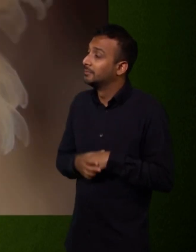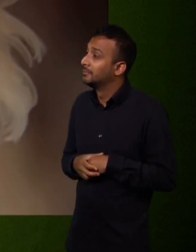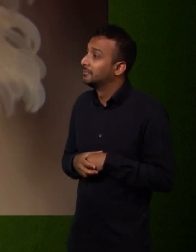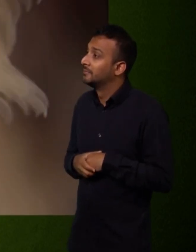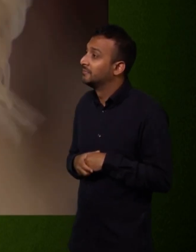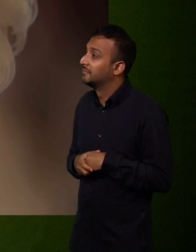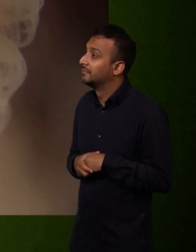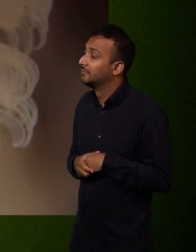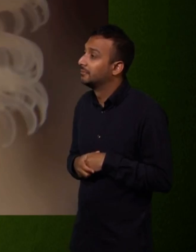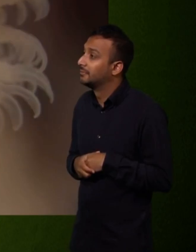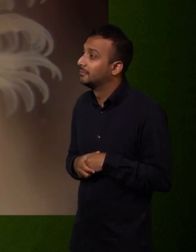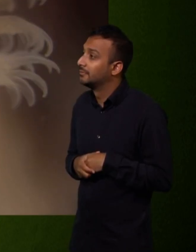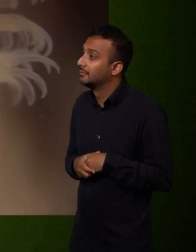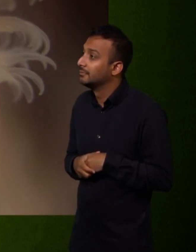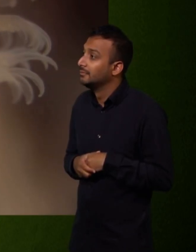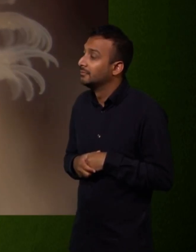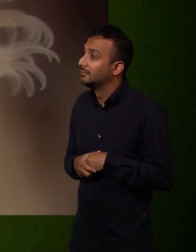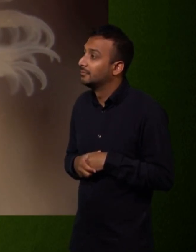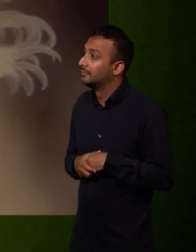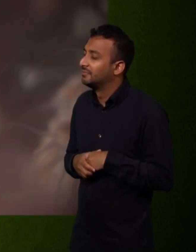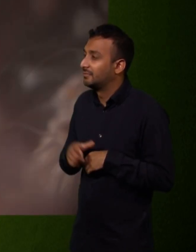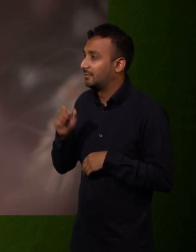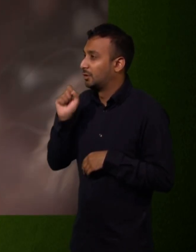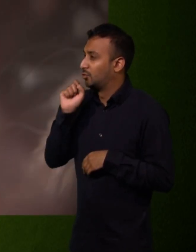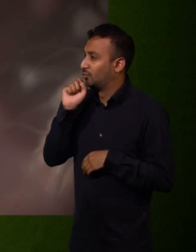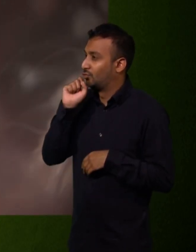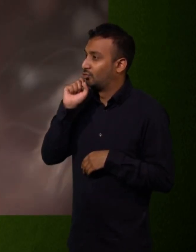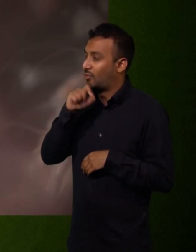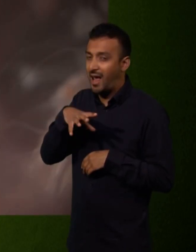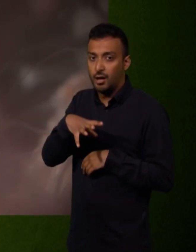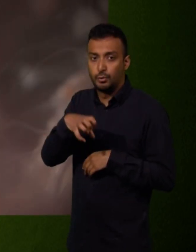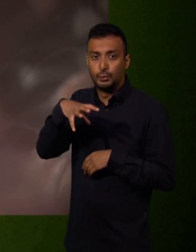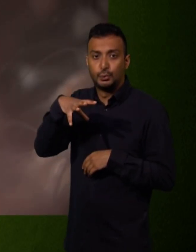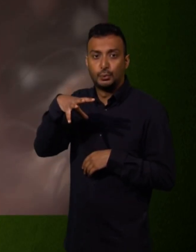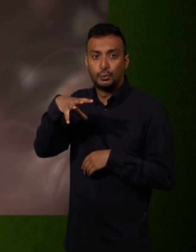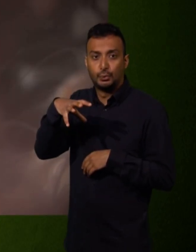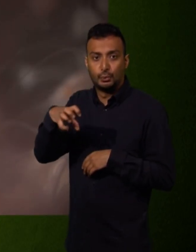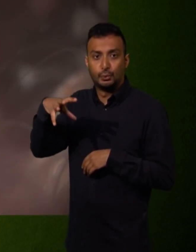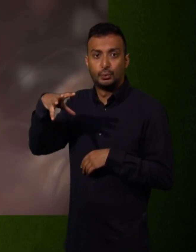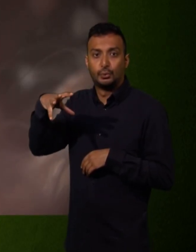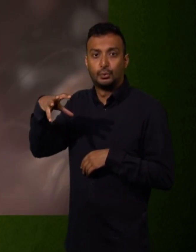A strange, pulsating jig.